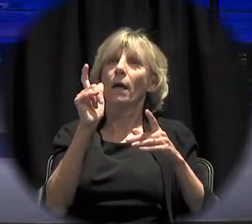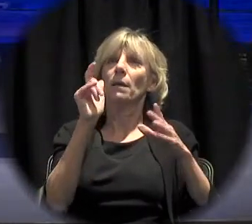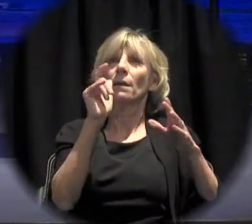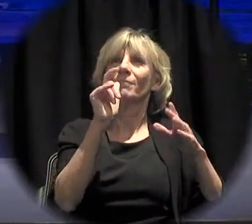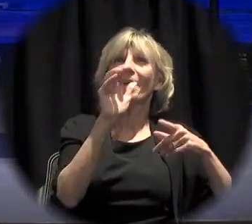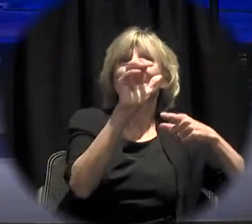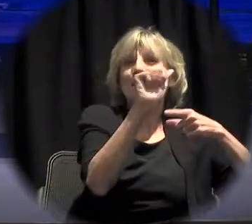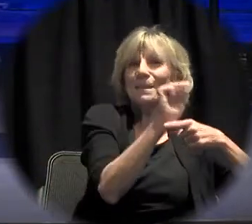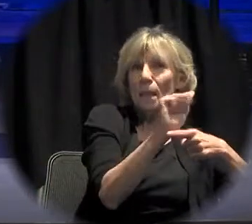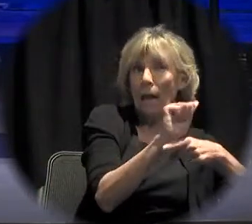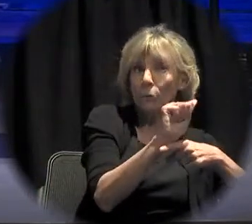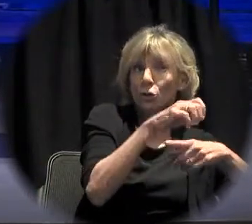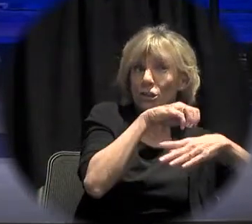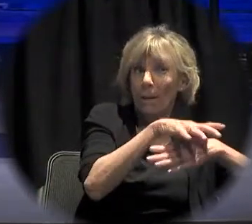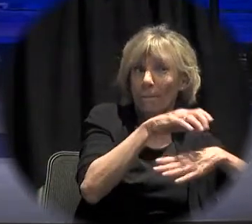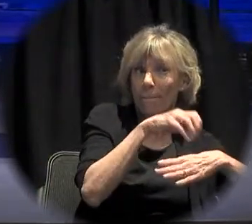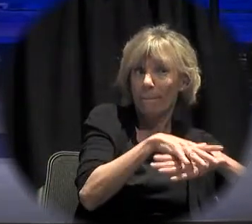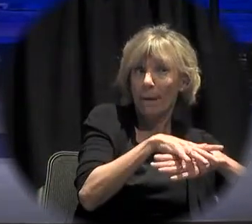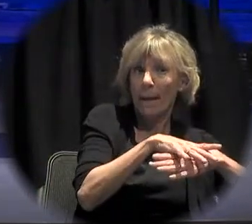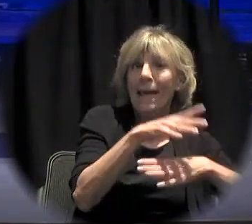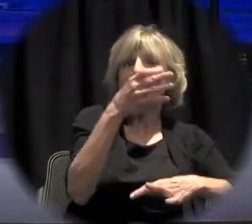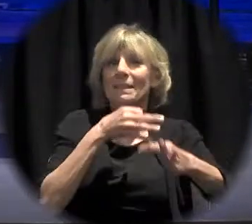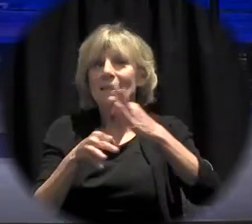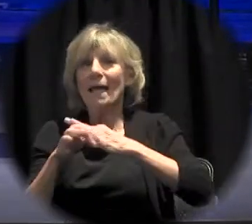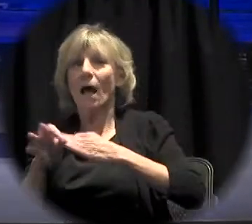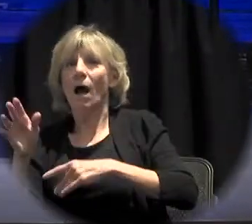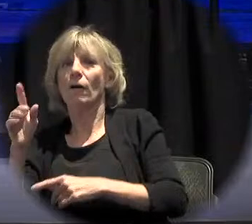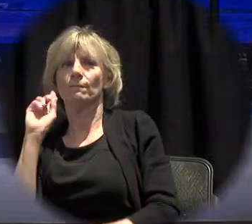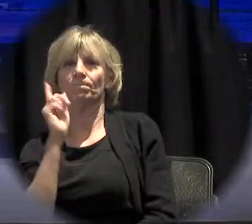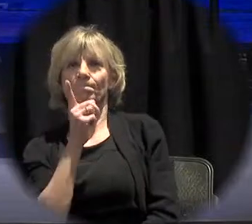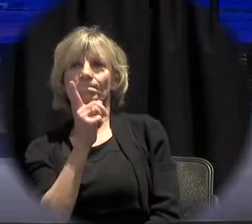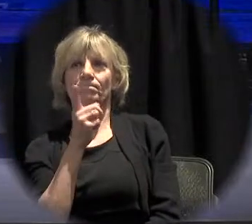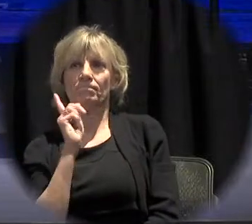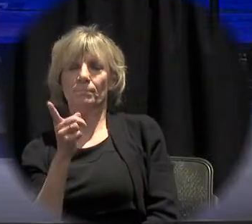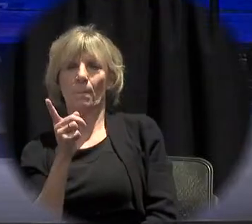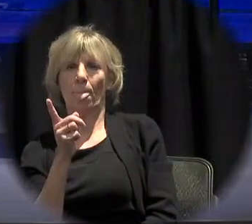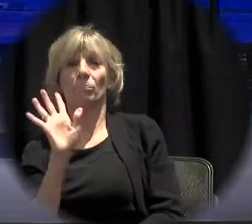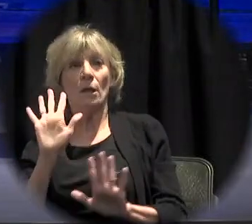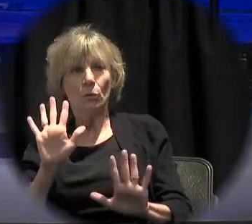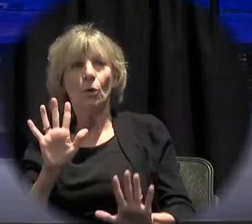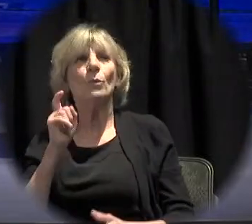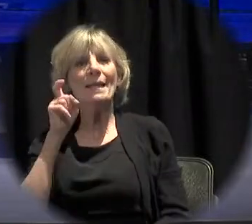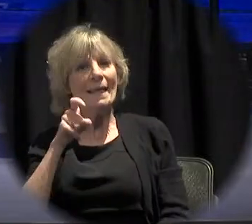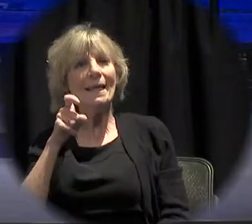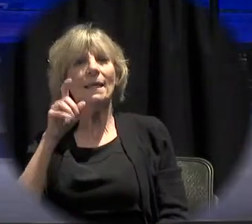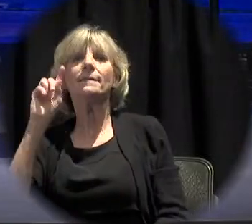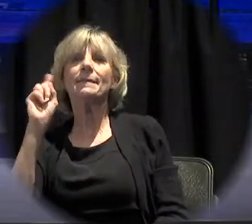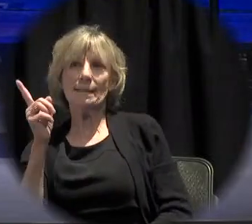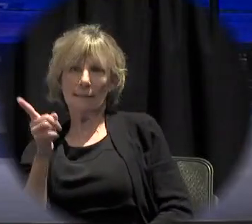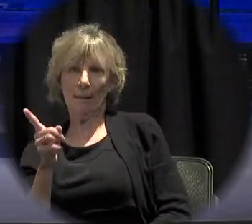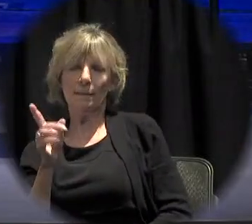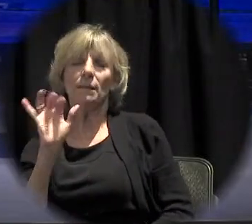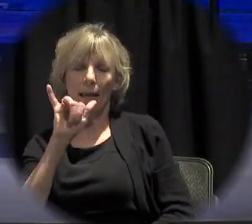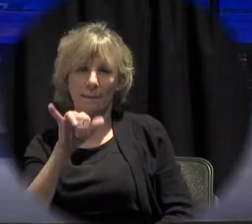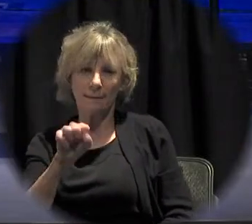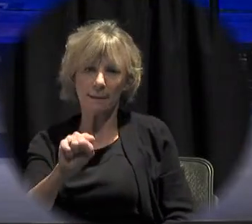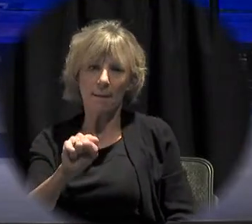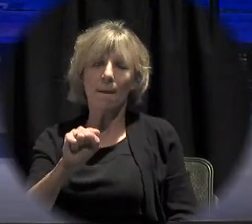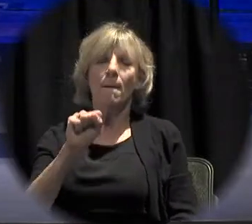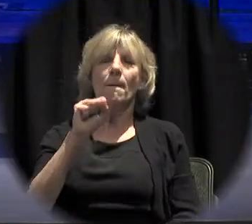even discipline should be in the context of discipleship with a forward-looking, for their growth idea,